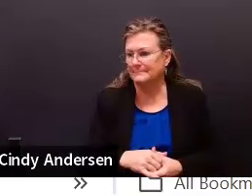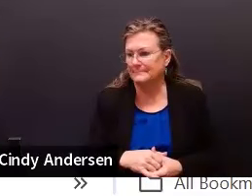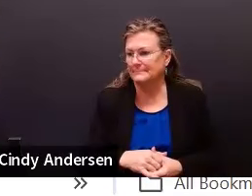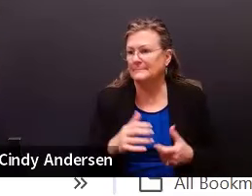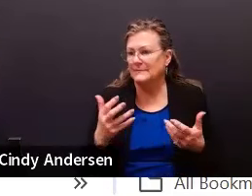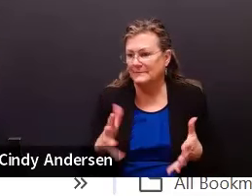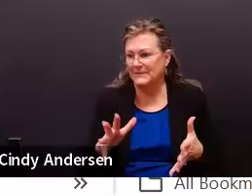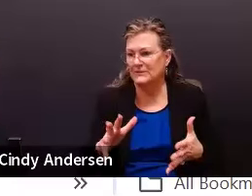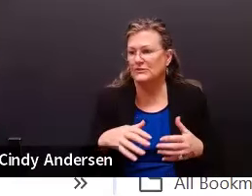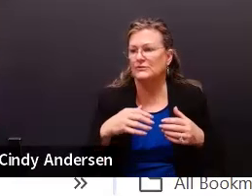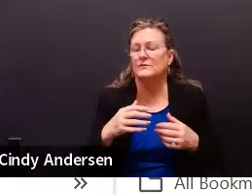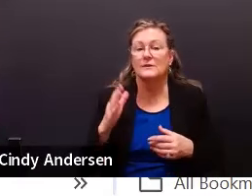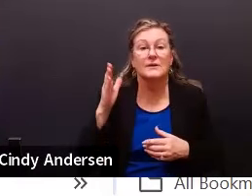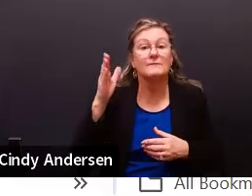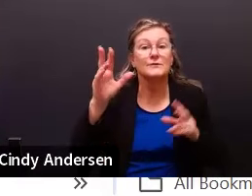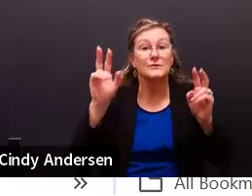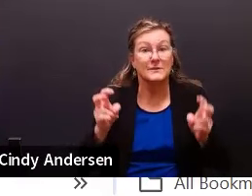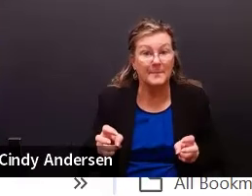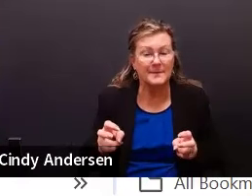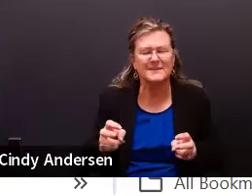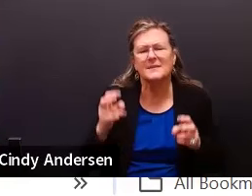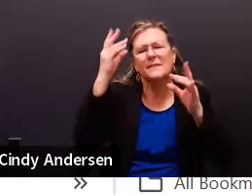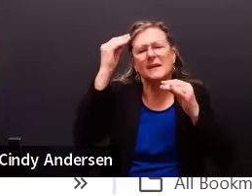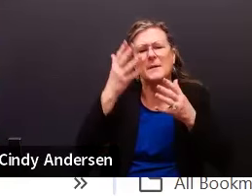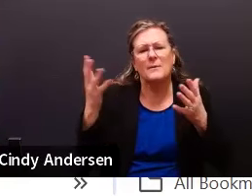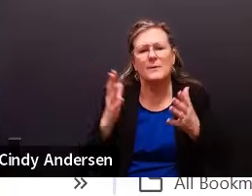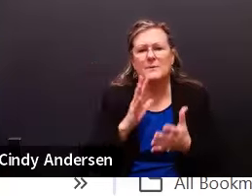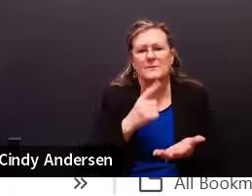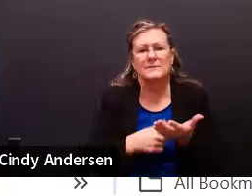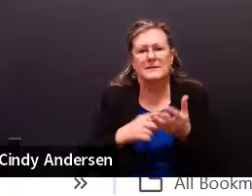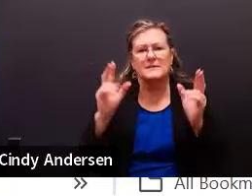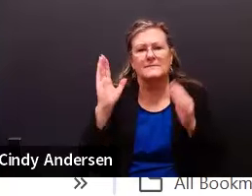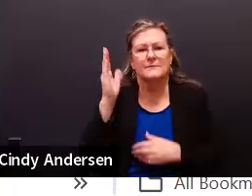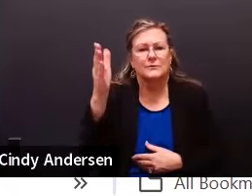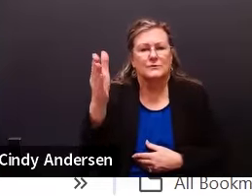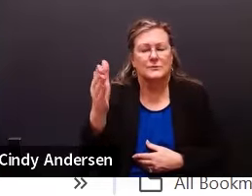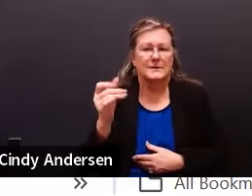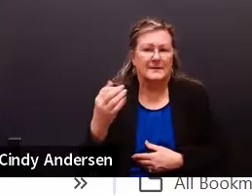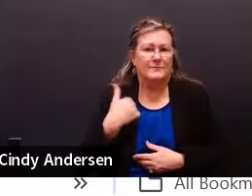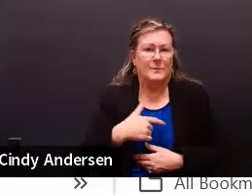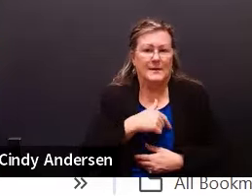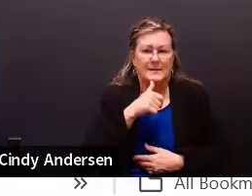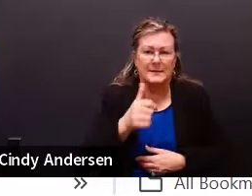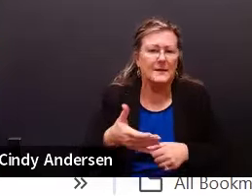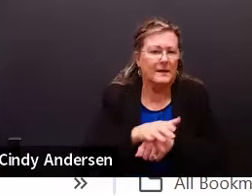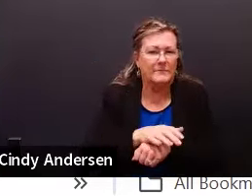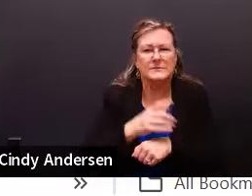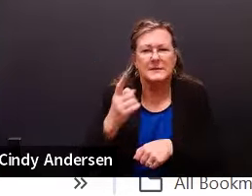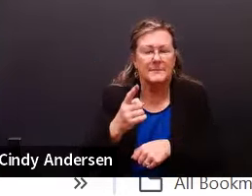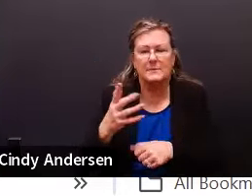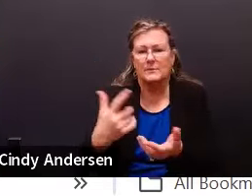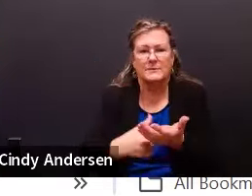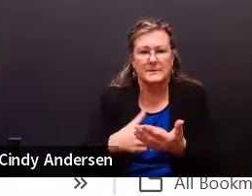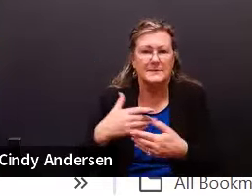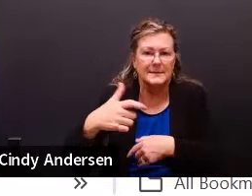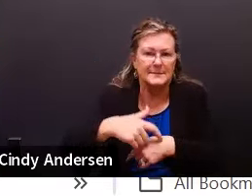Okay, we did that. So future topics. So be thinking of future topics. If there's something you feel like we haven't covered or you really want to talk about next time, you